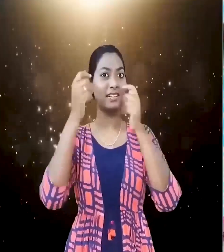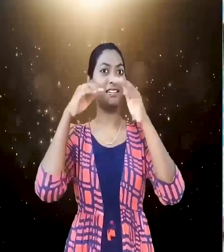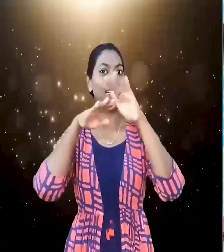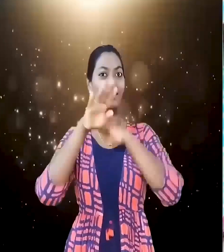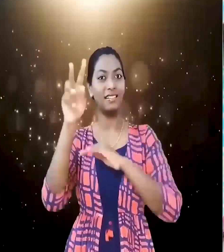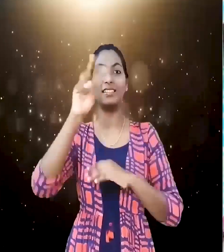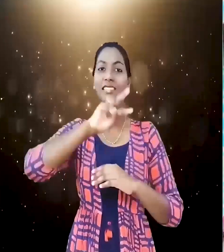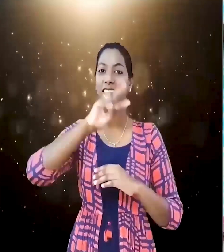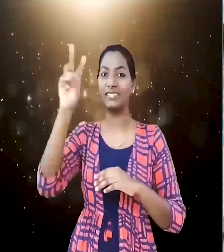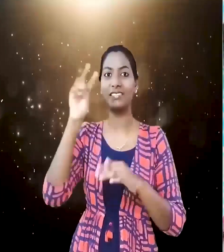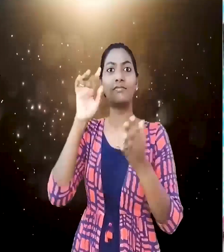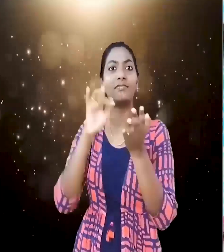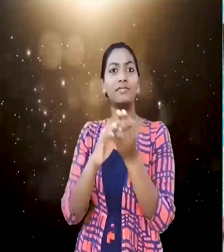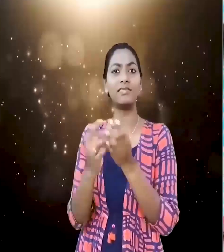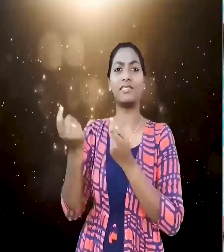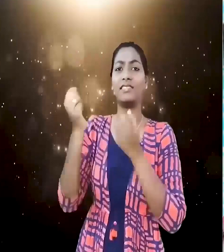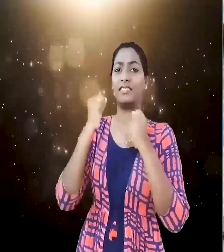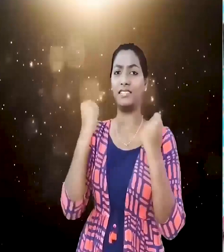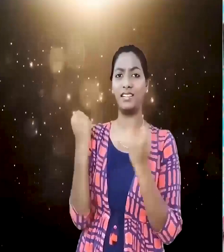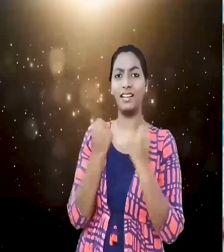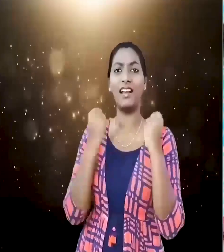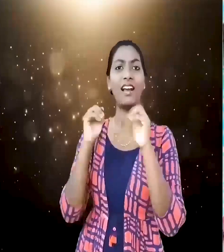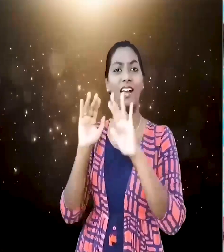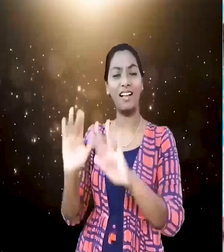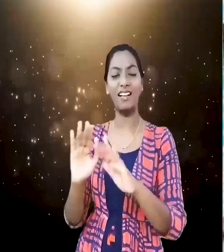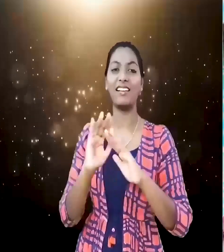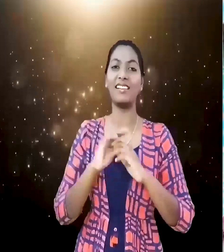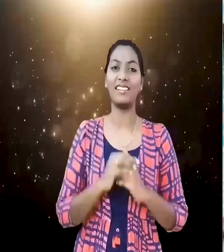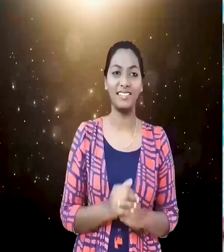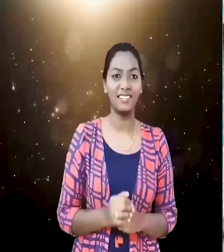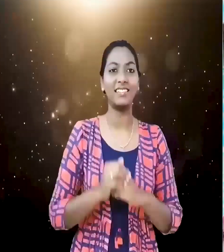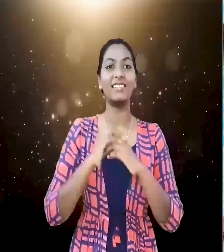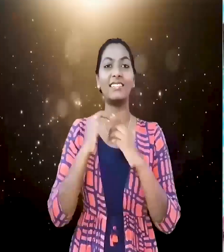heaven and the earth, all that belongs to you,